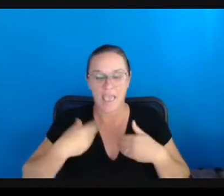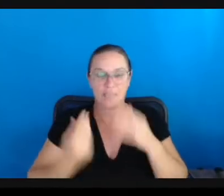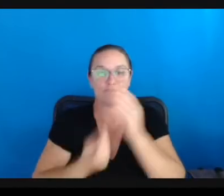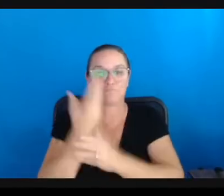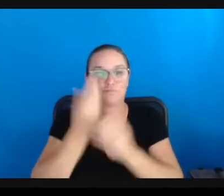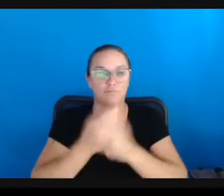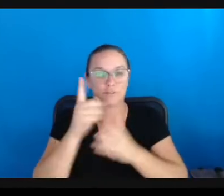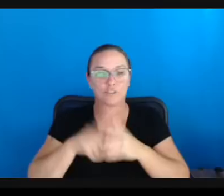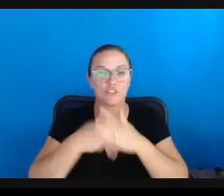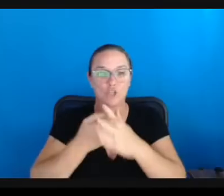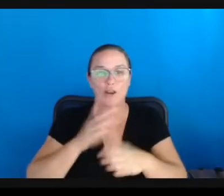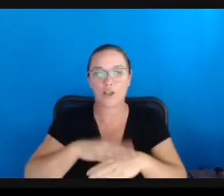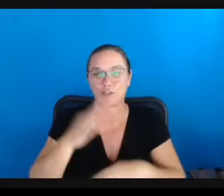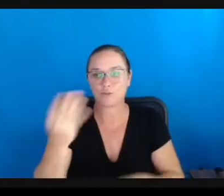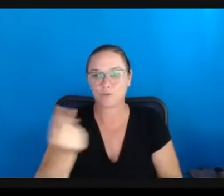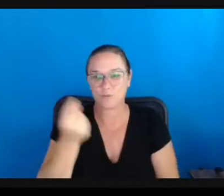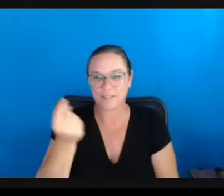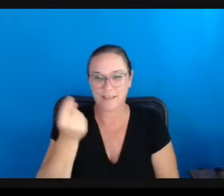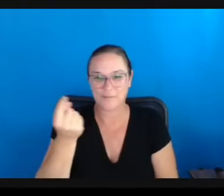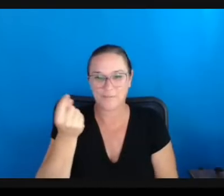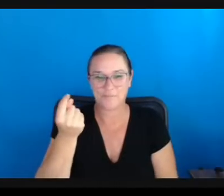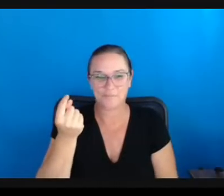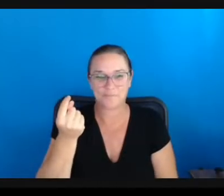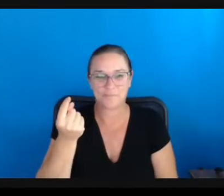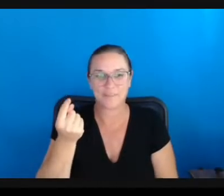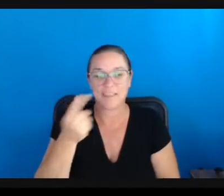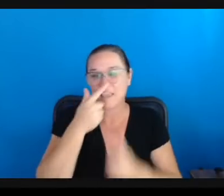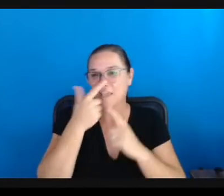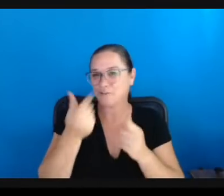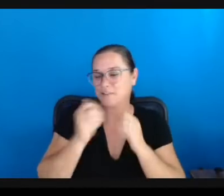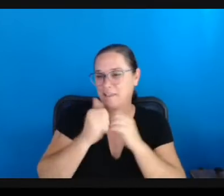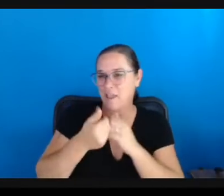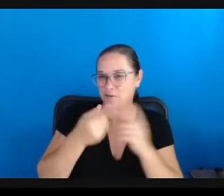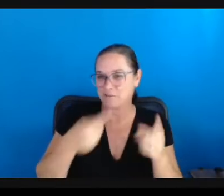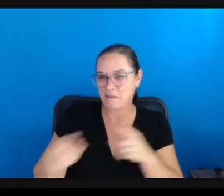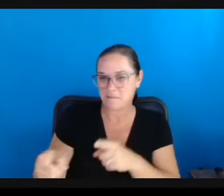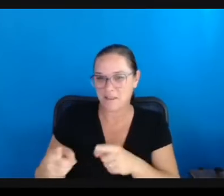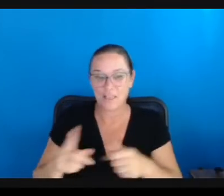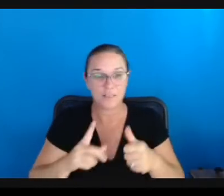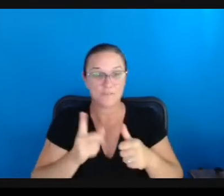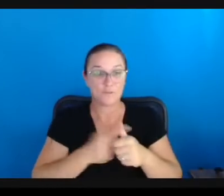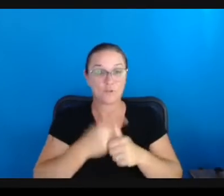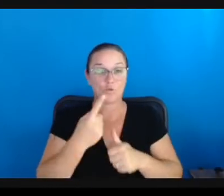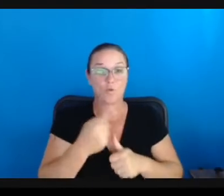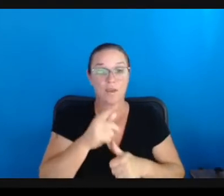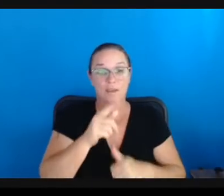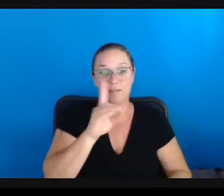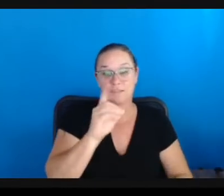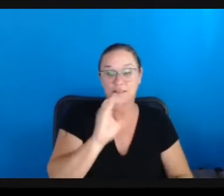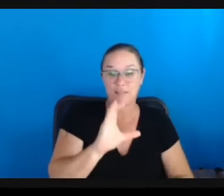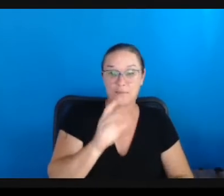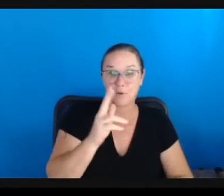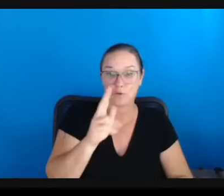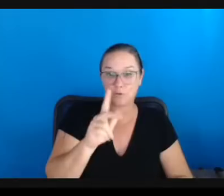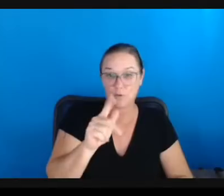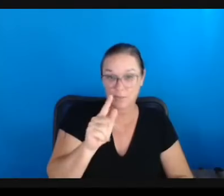a Tuesday. So pretty interesting how that worked out. Our original eruption back on December 23rd began on a